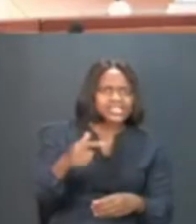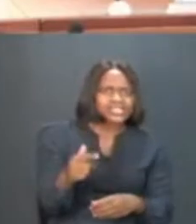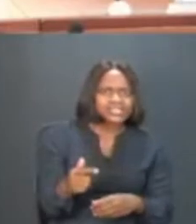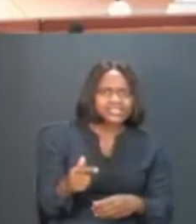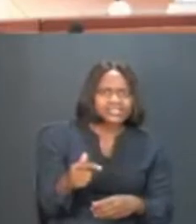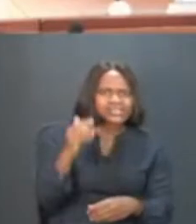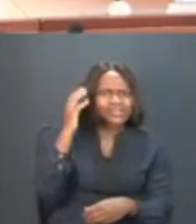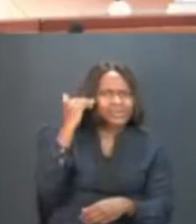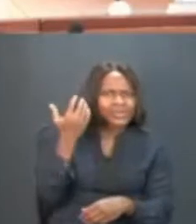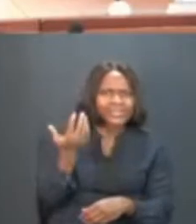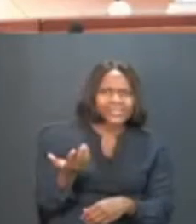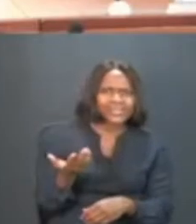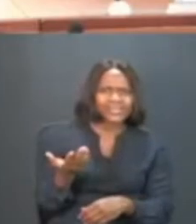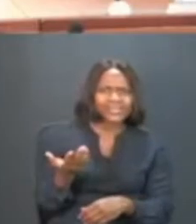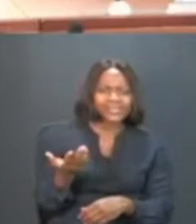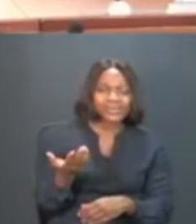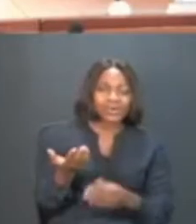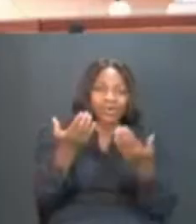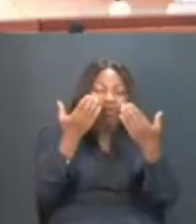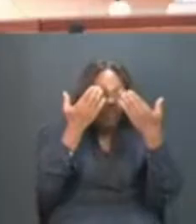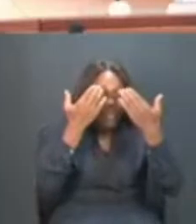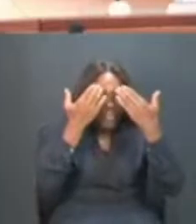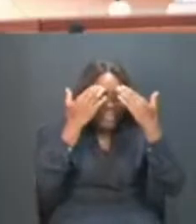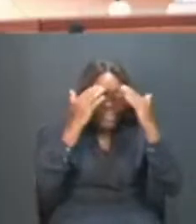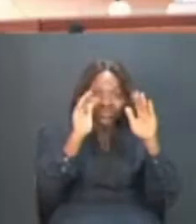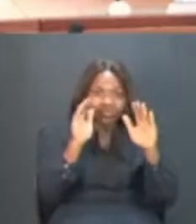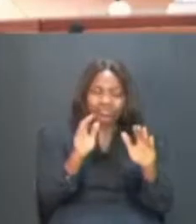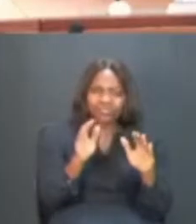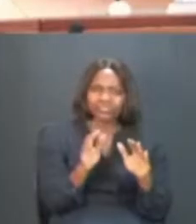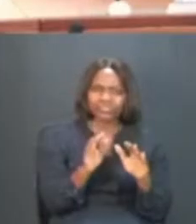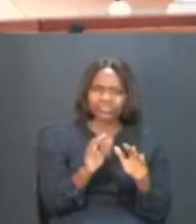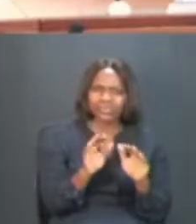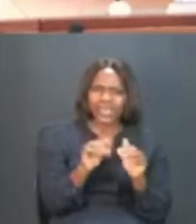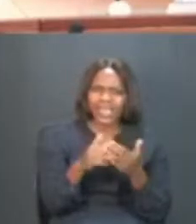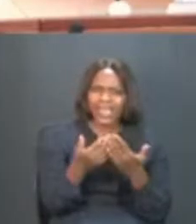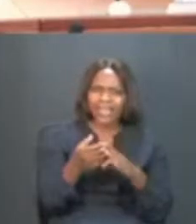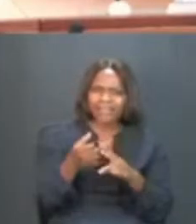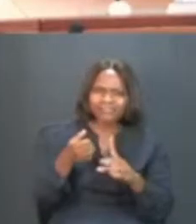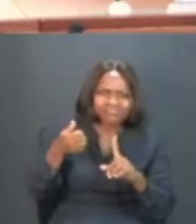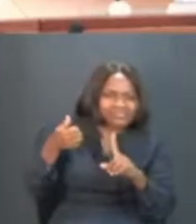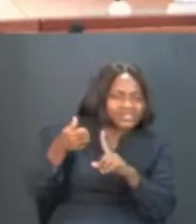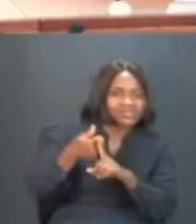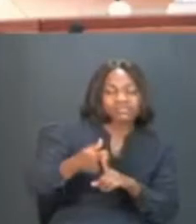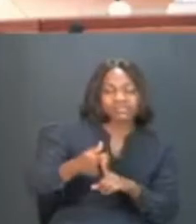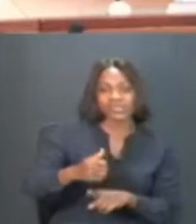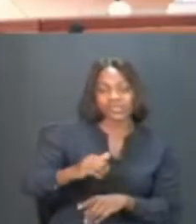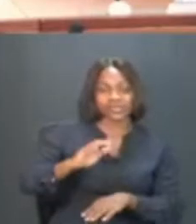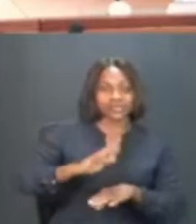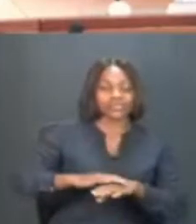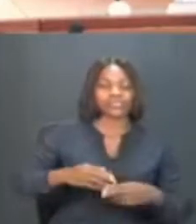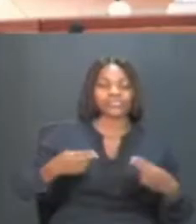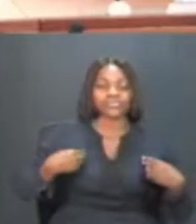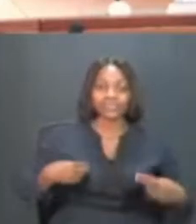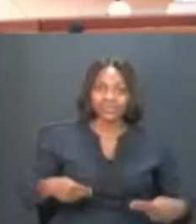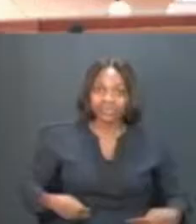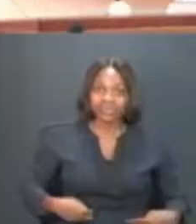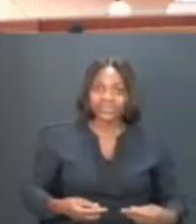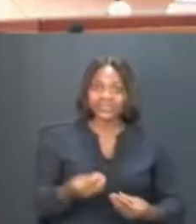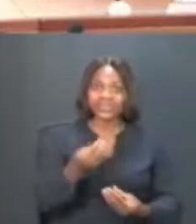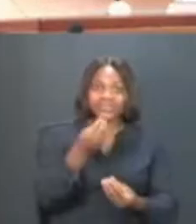causing this. We don't know what the effect is on our health in